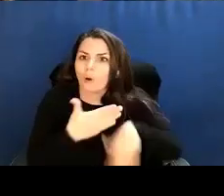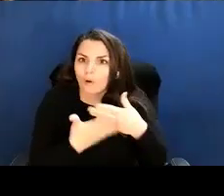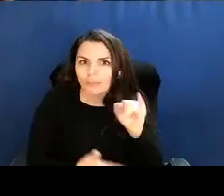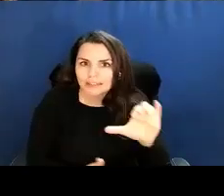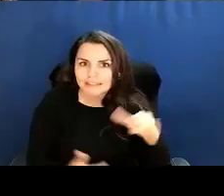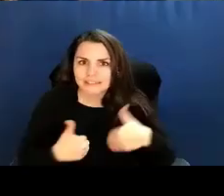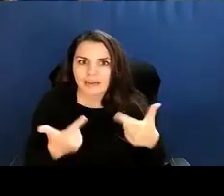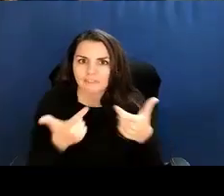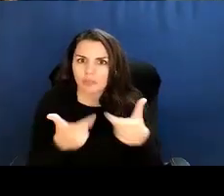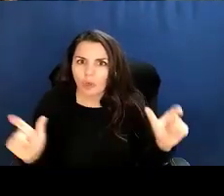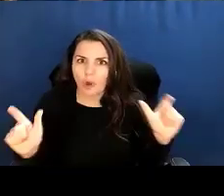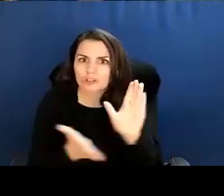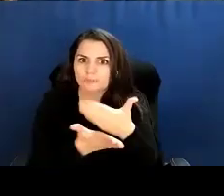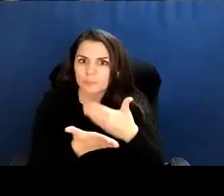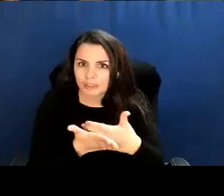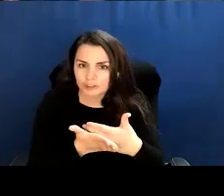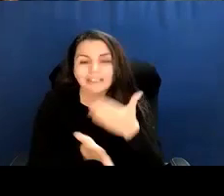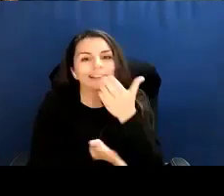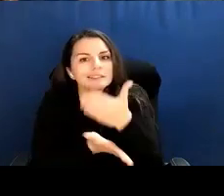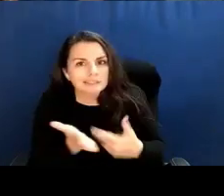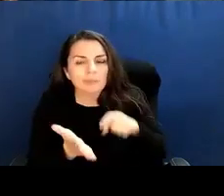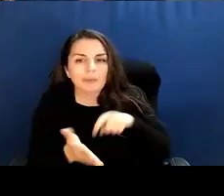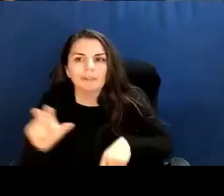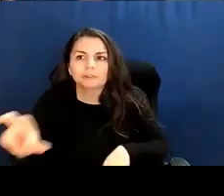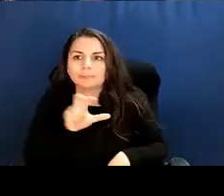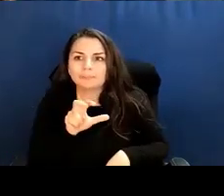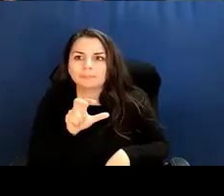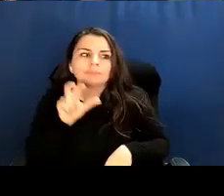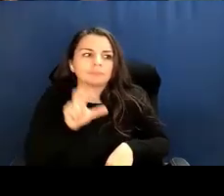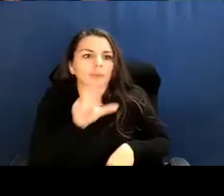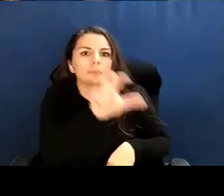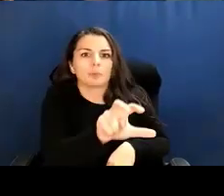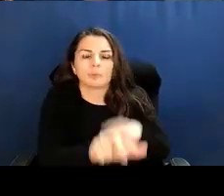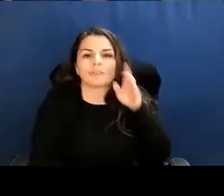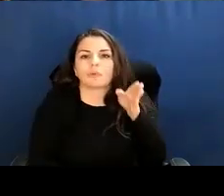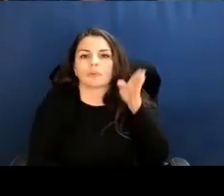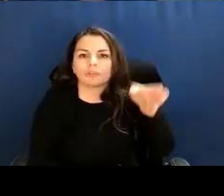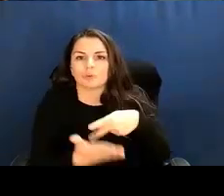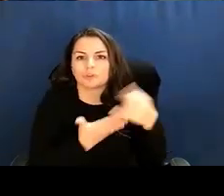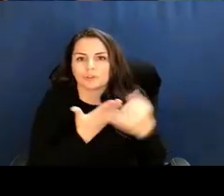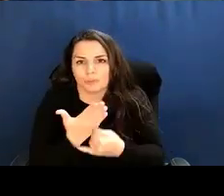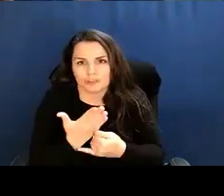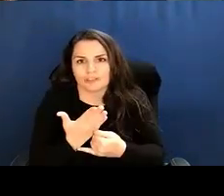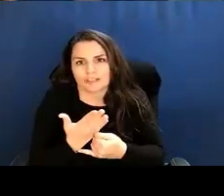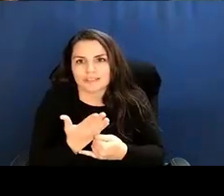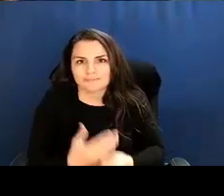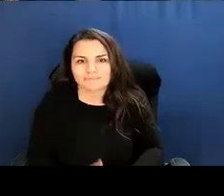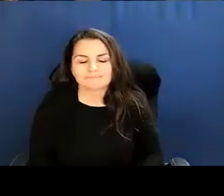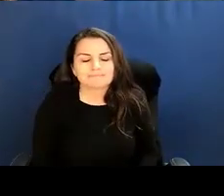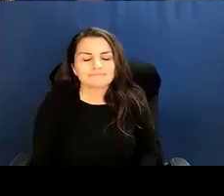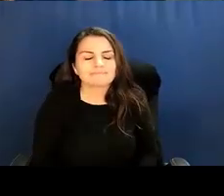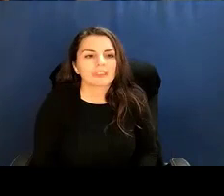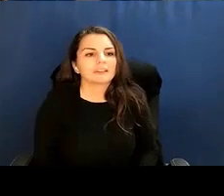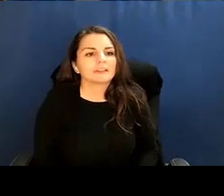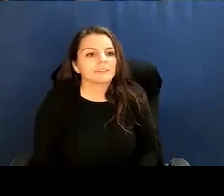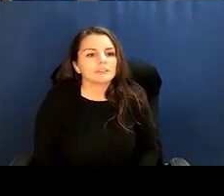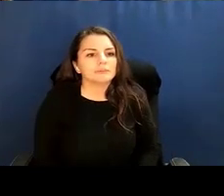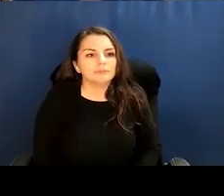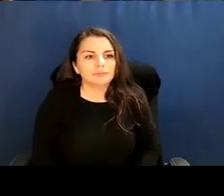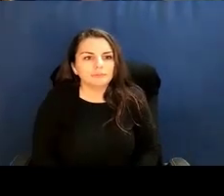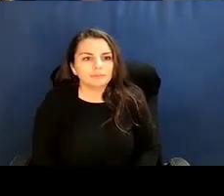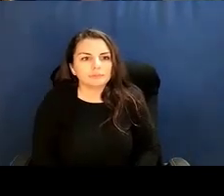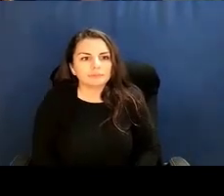awarded the notice of award to ask what you can do, because some ICs who adhere to the concept of training slots,